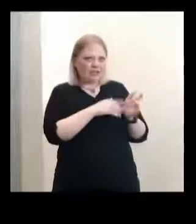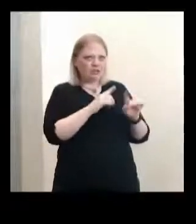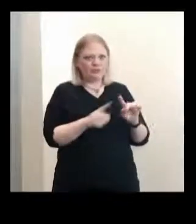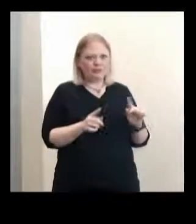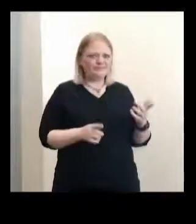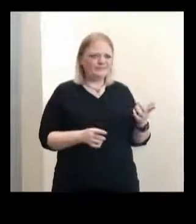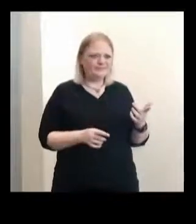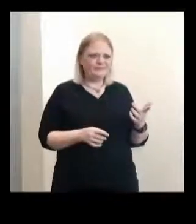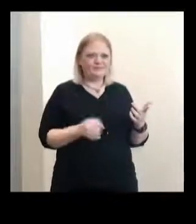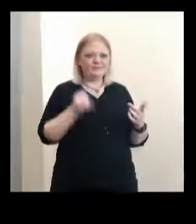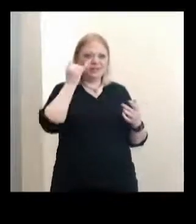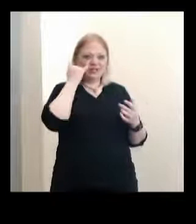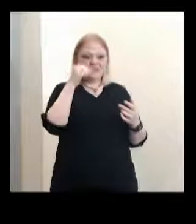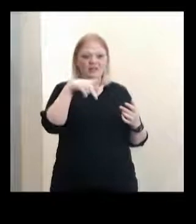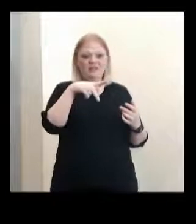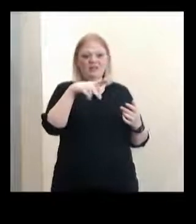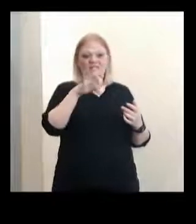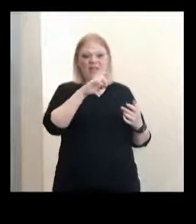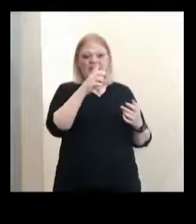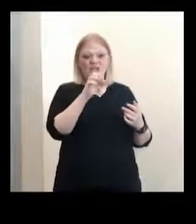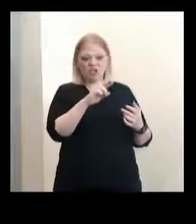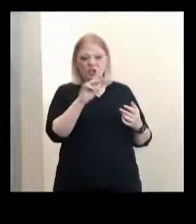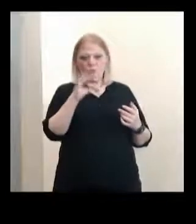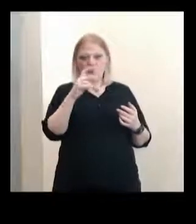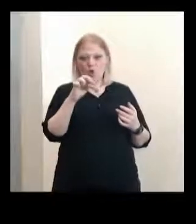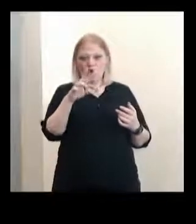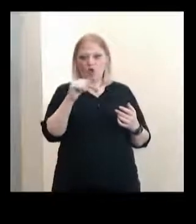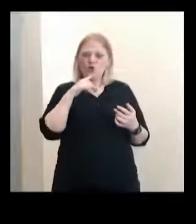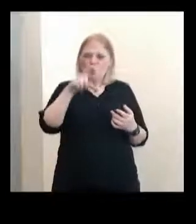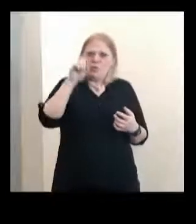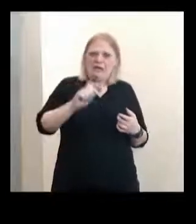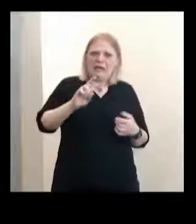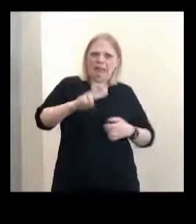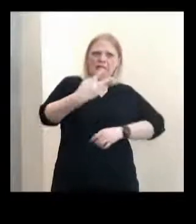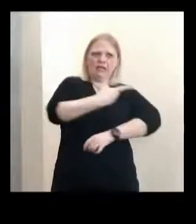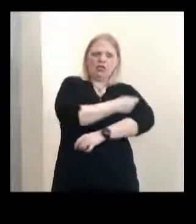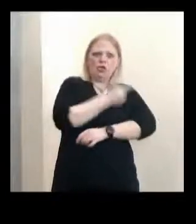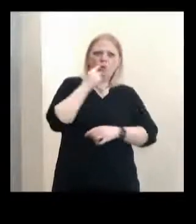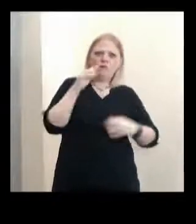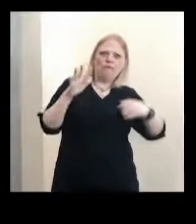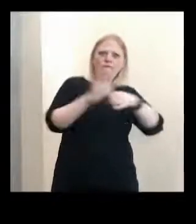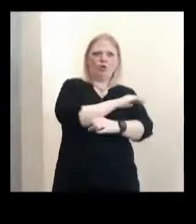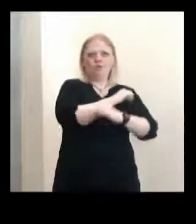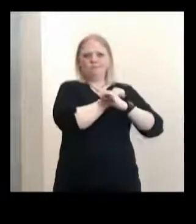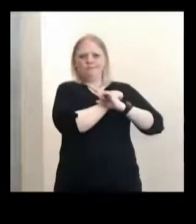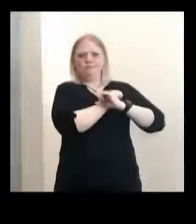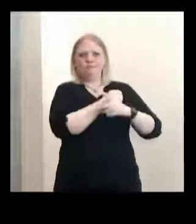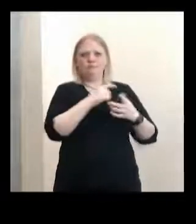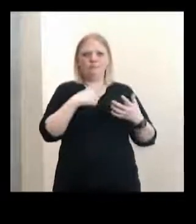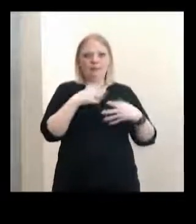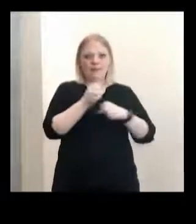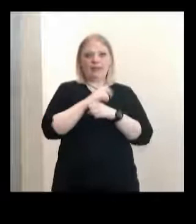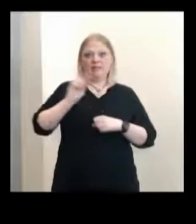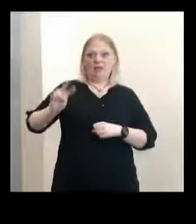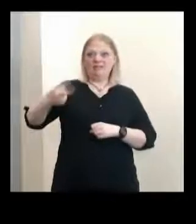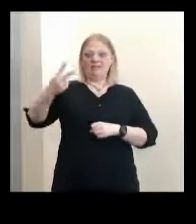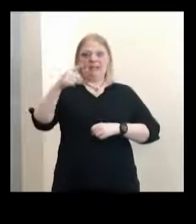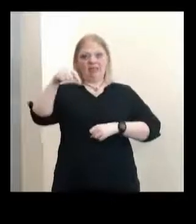if you are getting the Pfizer and Moderna, you really need the second dose for full protection. I'm actually getting my second dose this